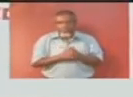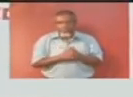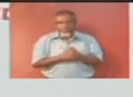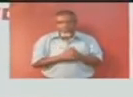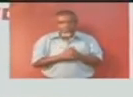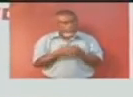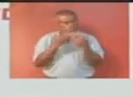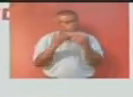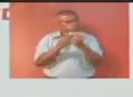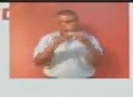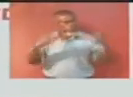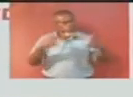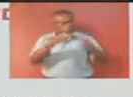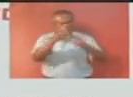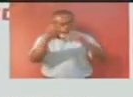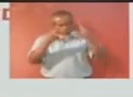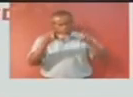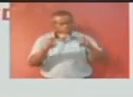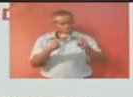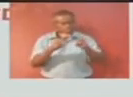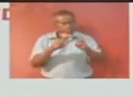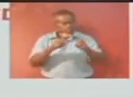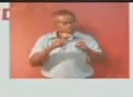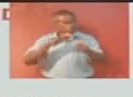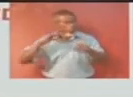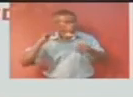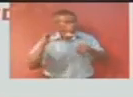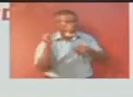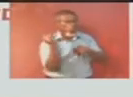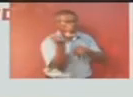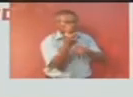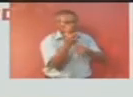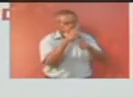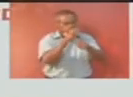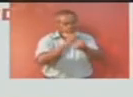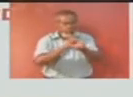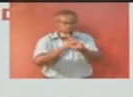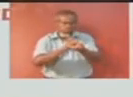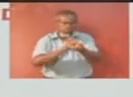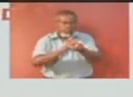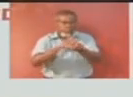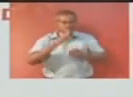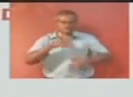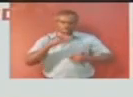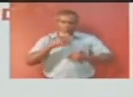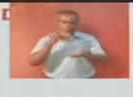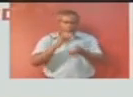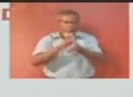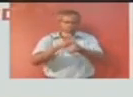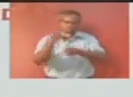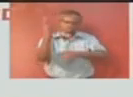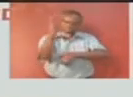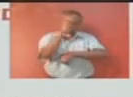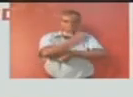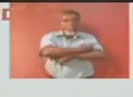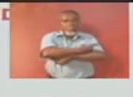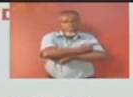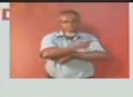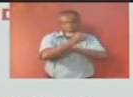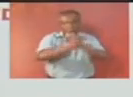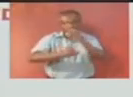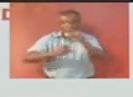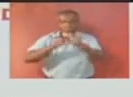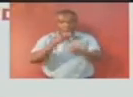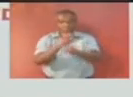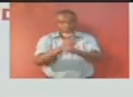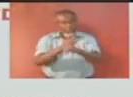again wish all our nurses a happy International Nurses Day. You are all our health heroes, and we thank you for the continued sacrifice